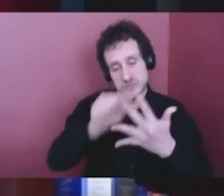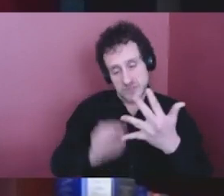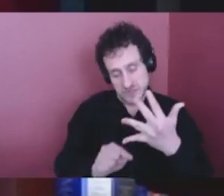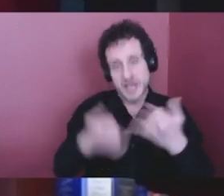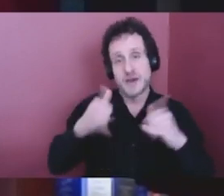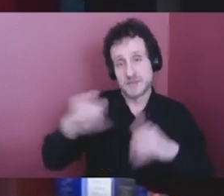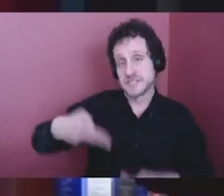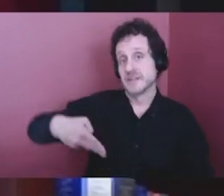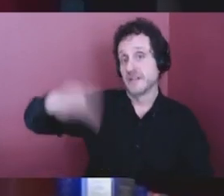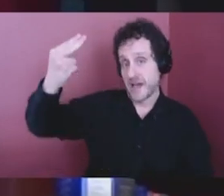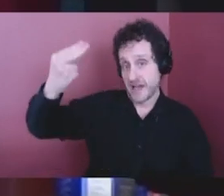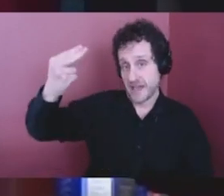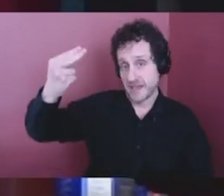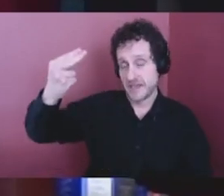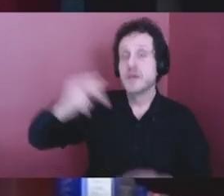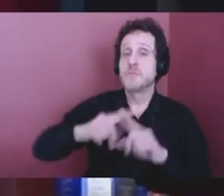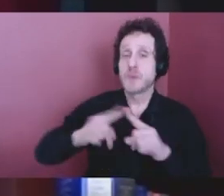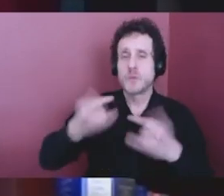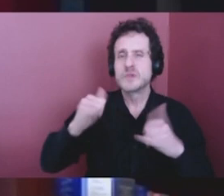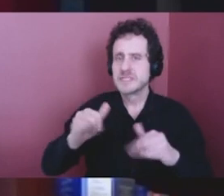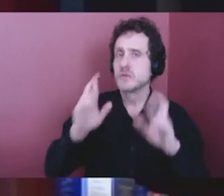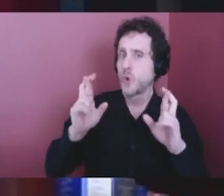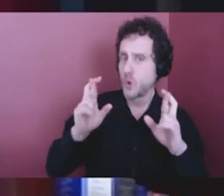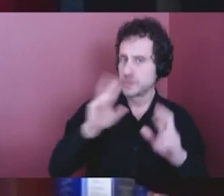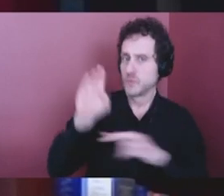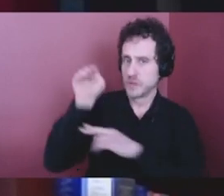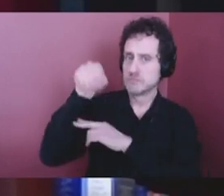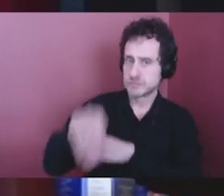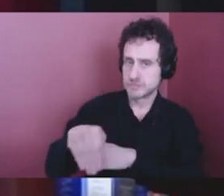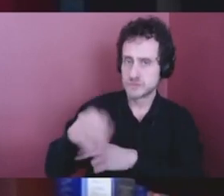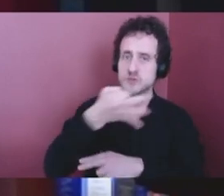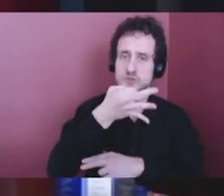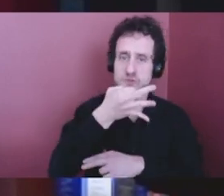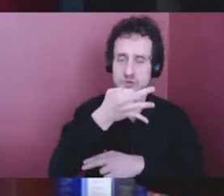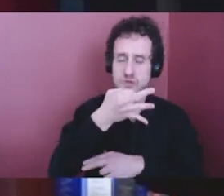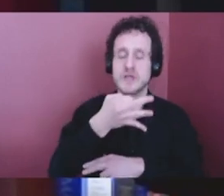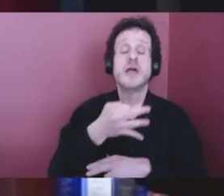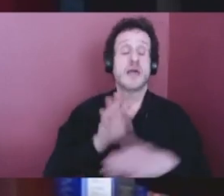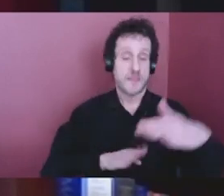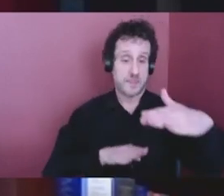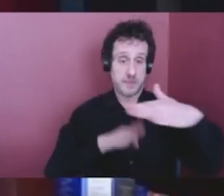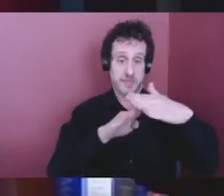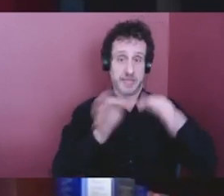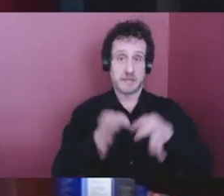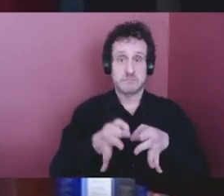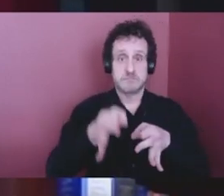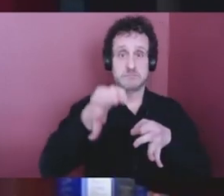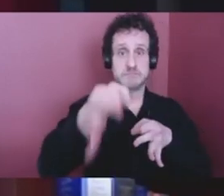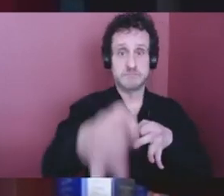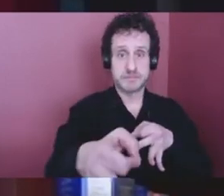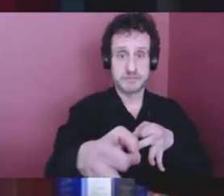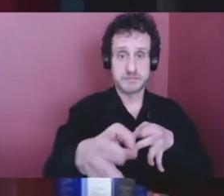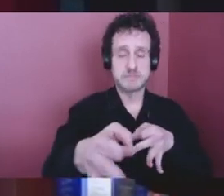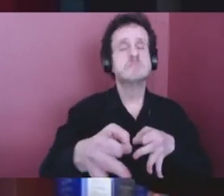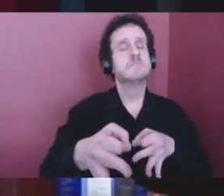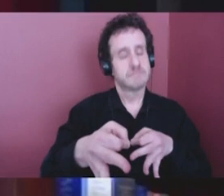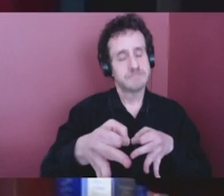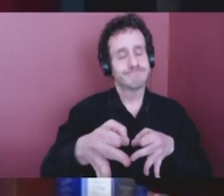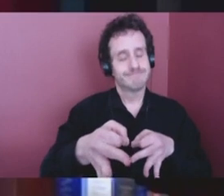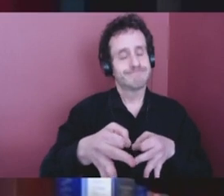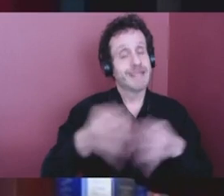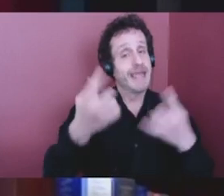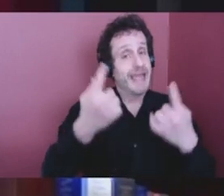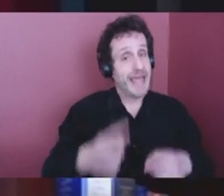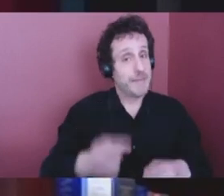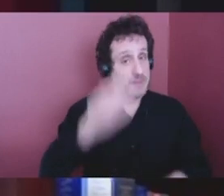metrics for this extended period. A pushing out of our estimated peak is a natural consequence